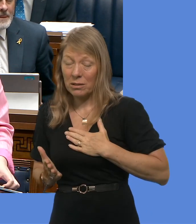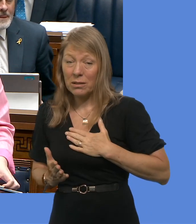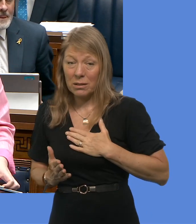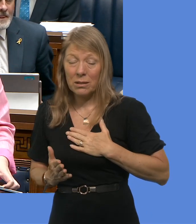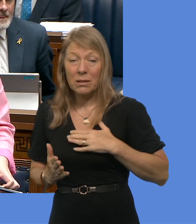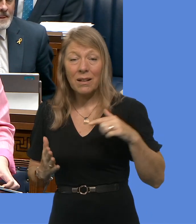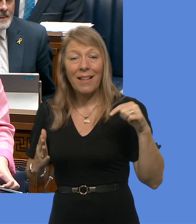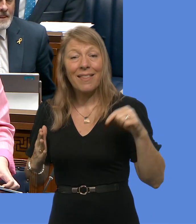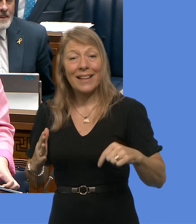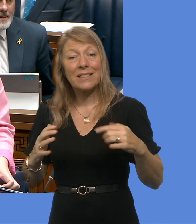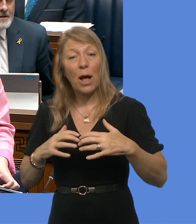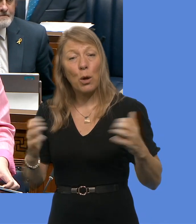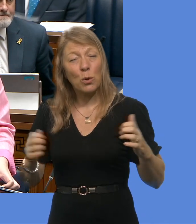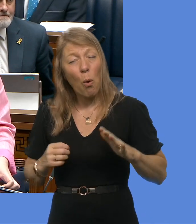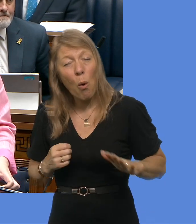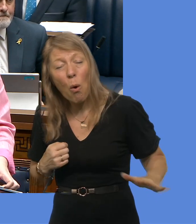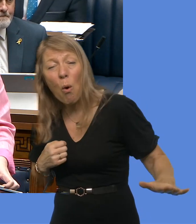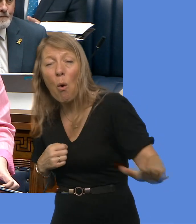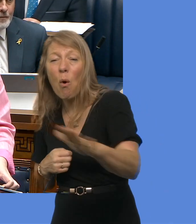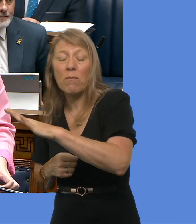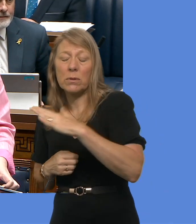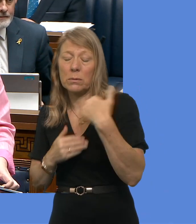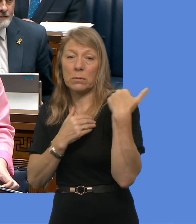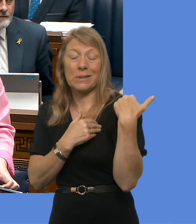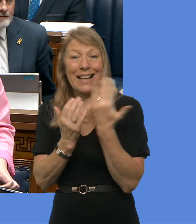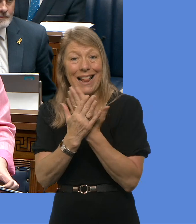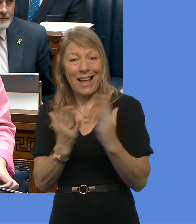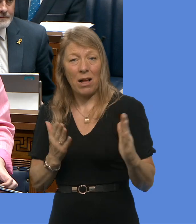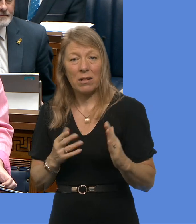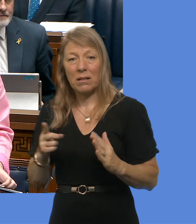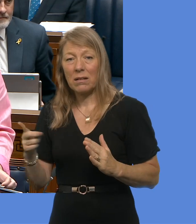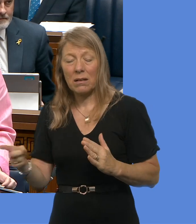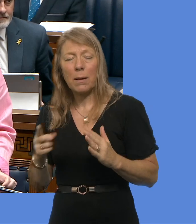that executive should be very clear that paramilitarism is wrong.